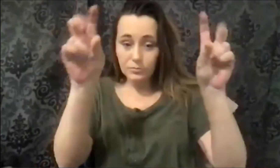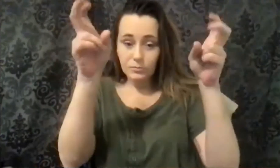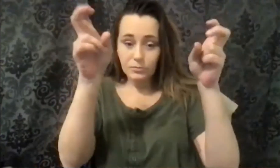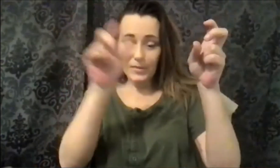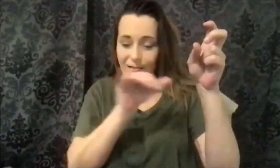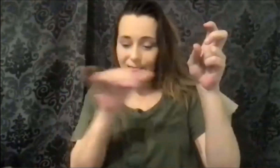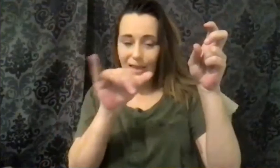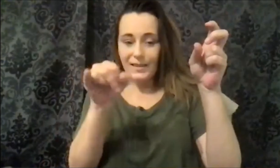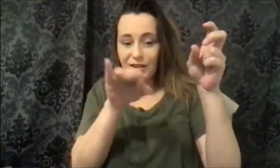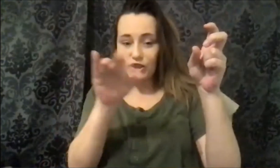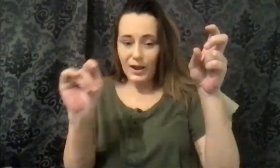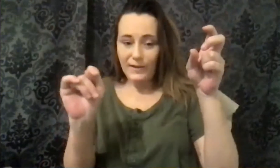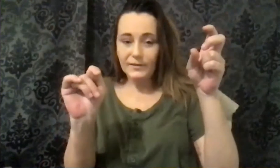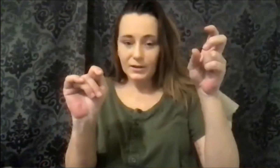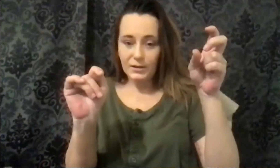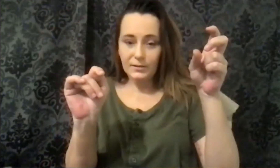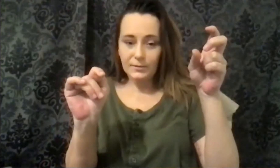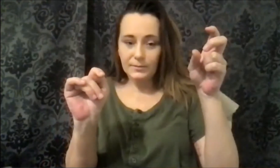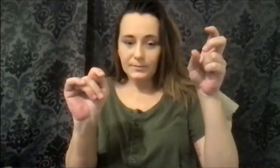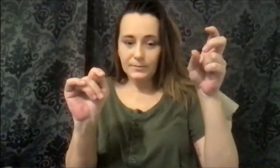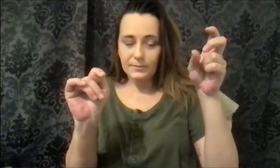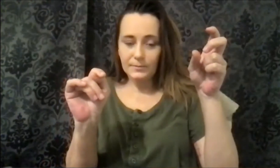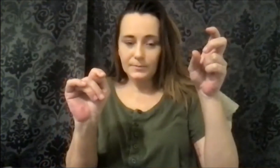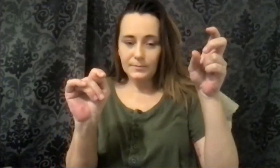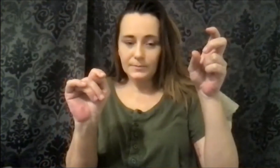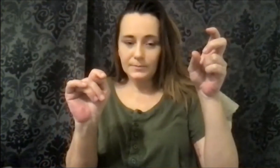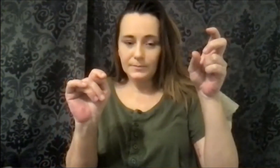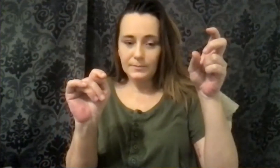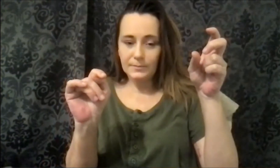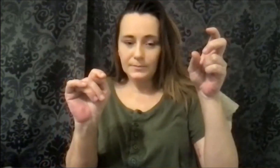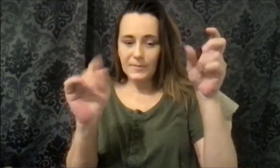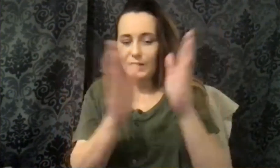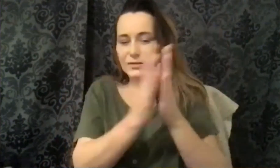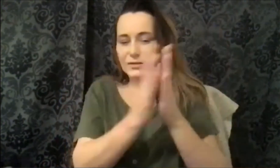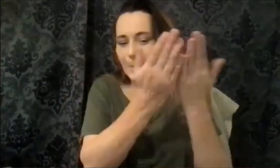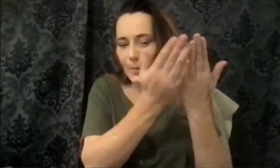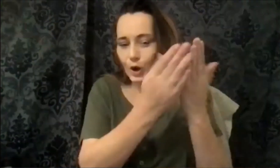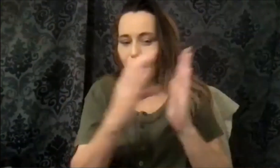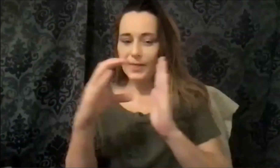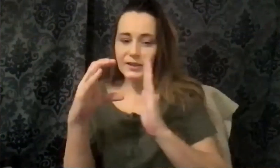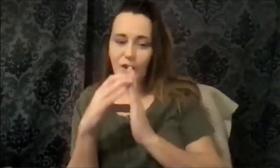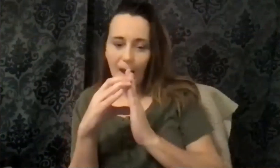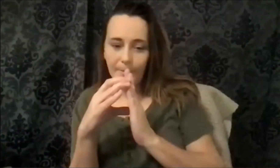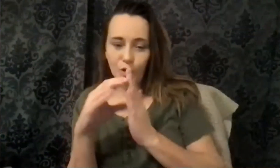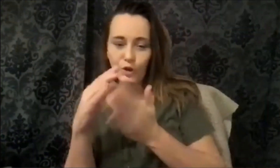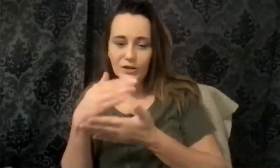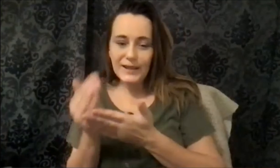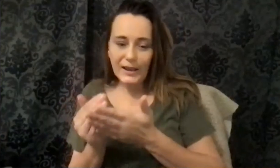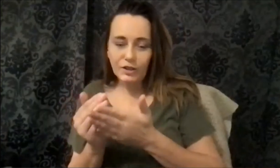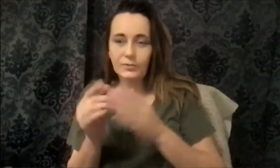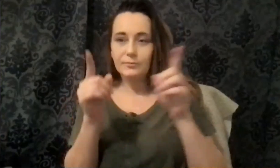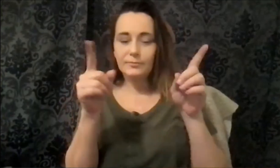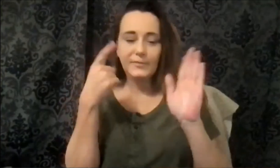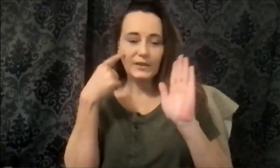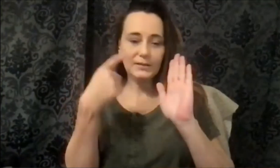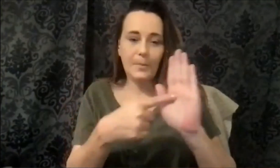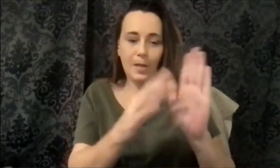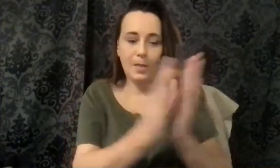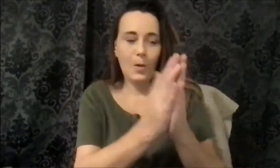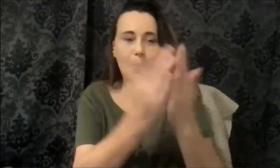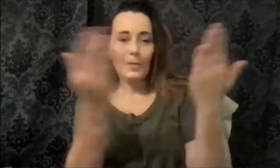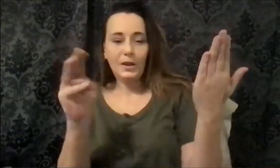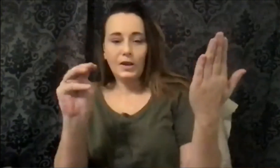Just for Today, the chapter. It gives you the chapter. It'll say the book and the chapter and the section. Like this one, I just opened it up to